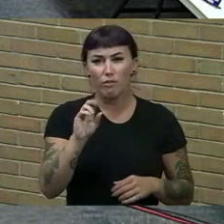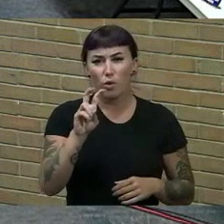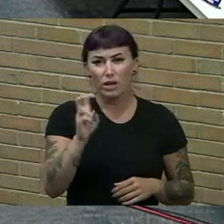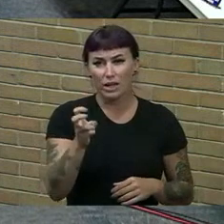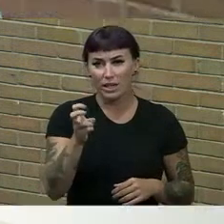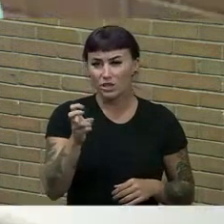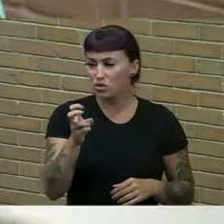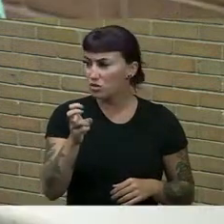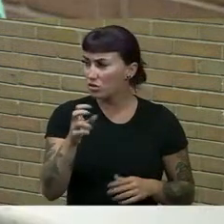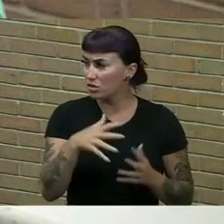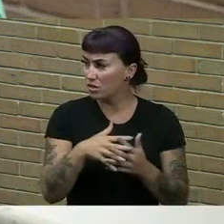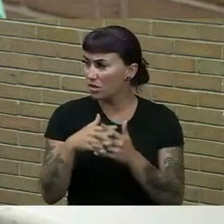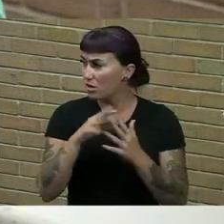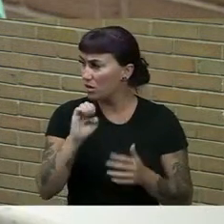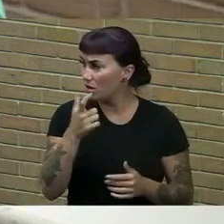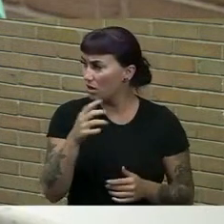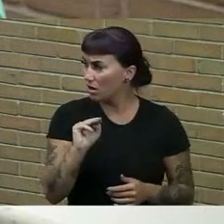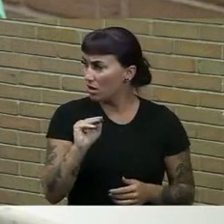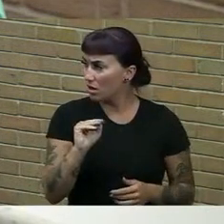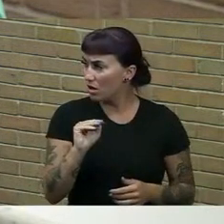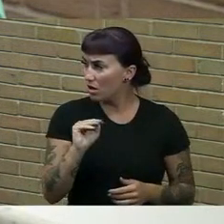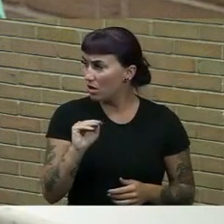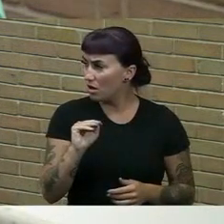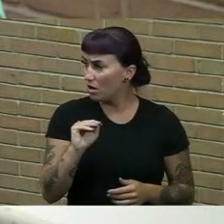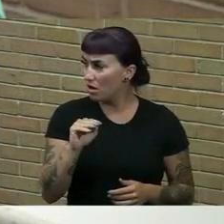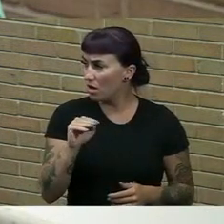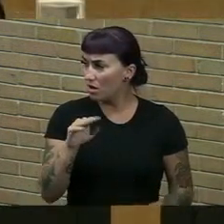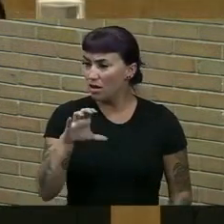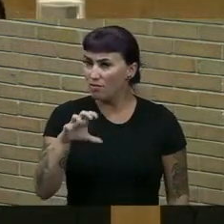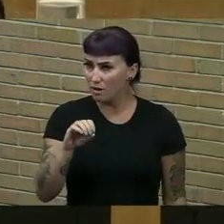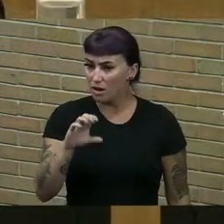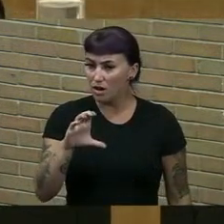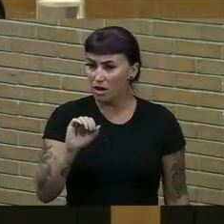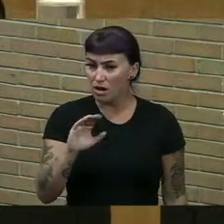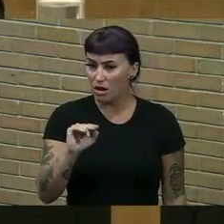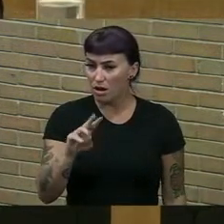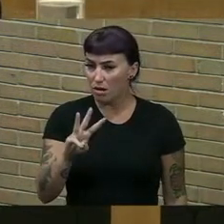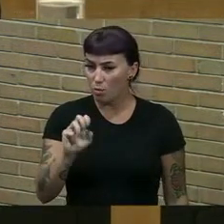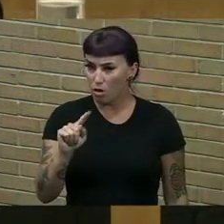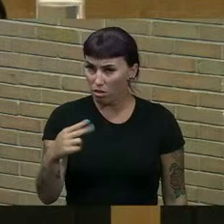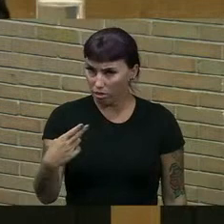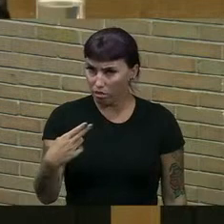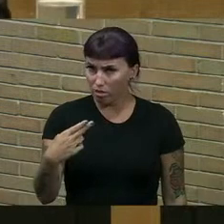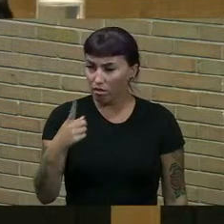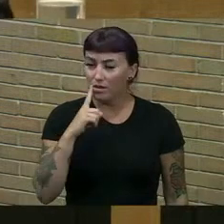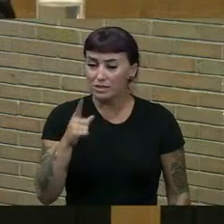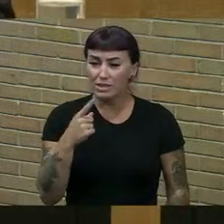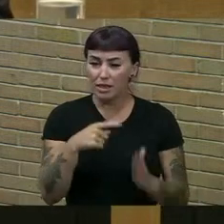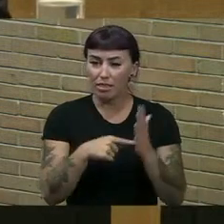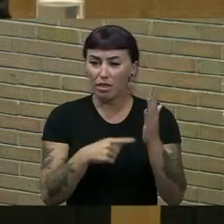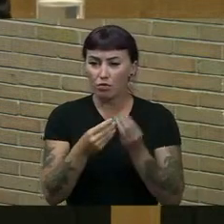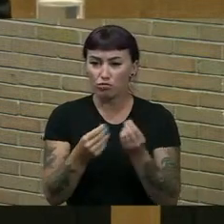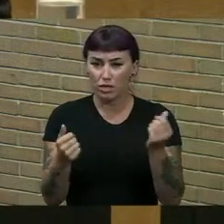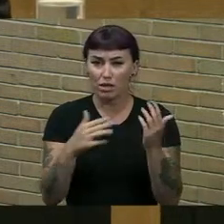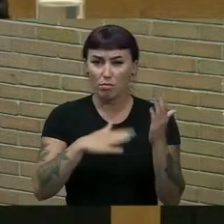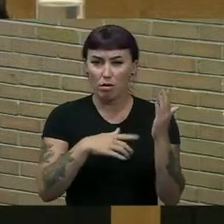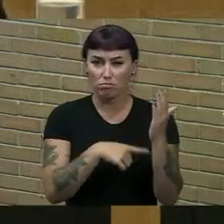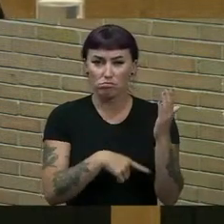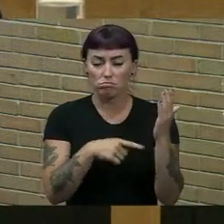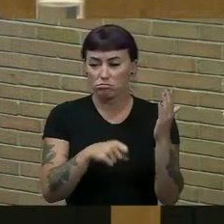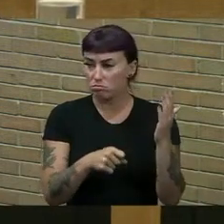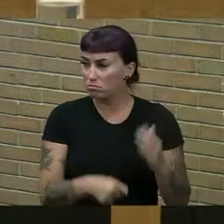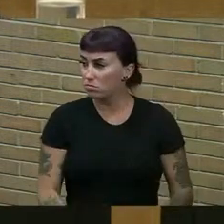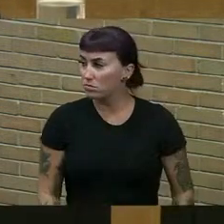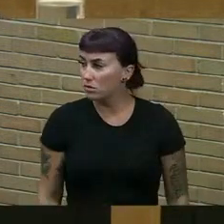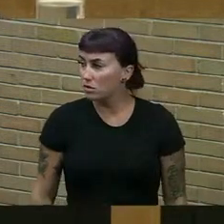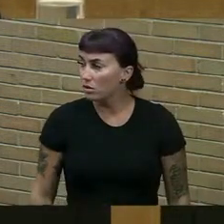Commonwealth? I know it's in the, Yeah. it is in the text I of don't- the yeah, resolution. okay. Yes, Great. it Just to was clarify now. that that is